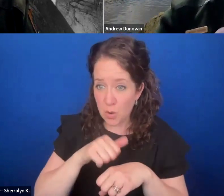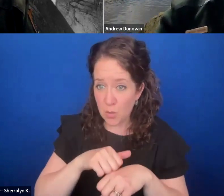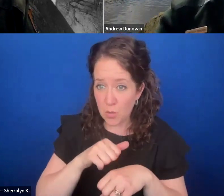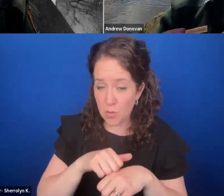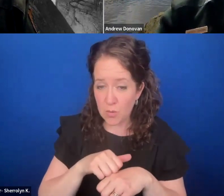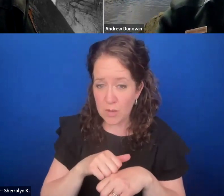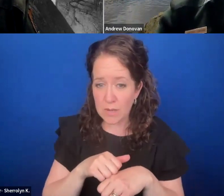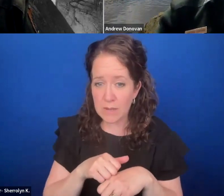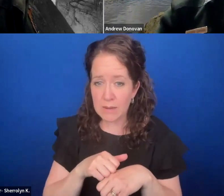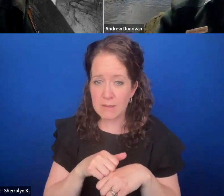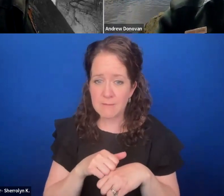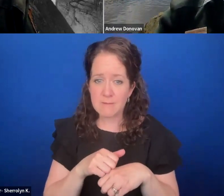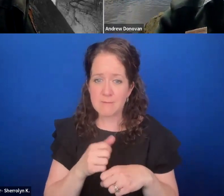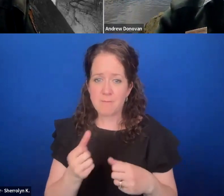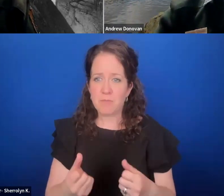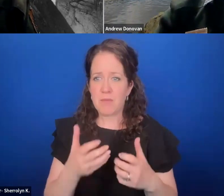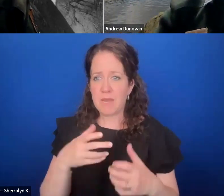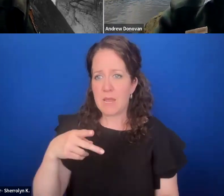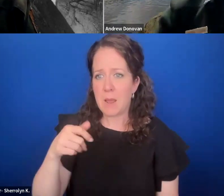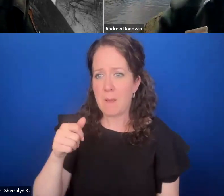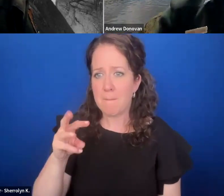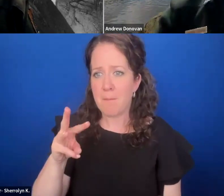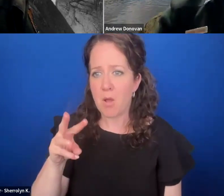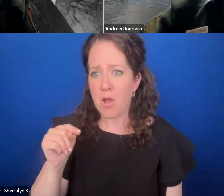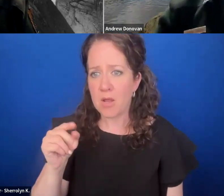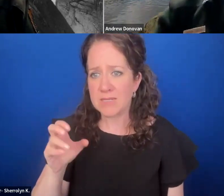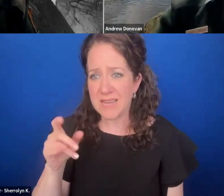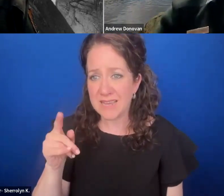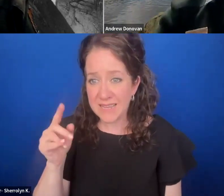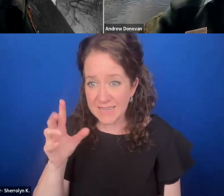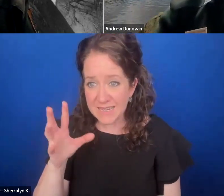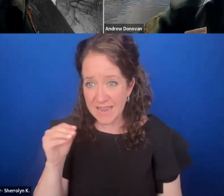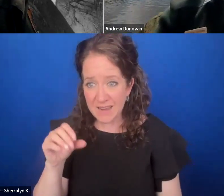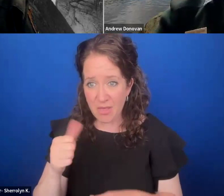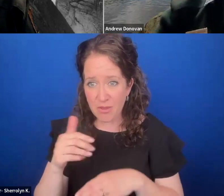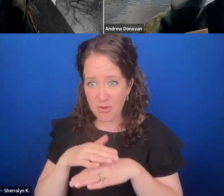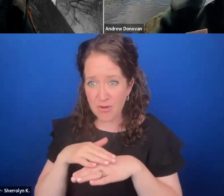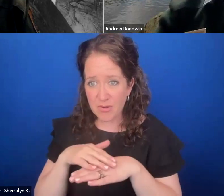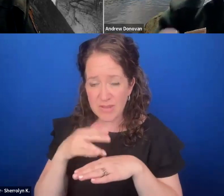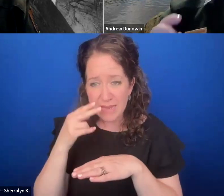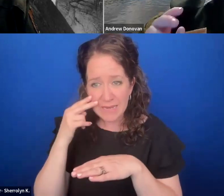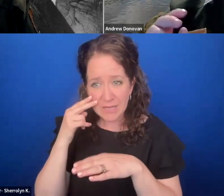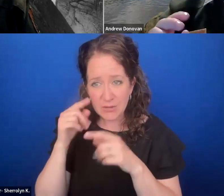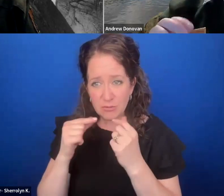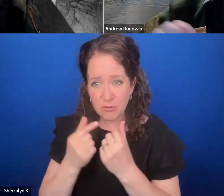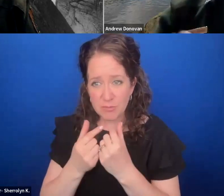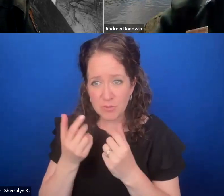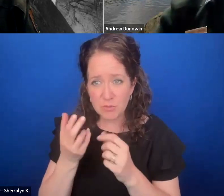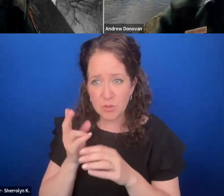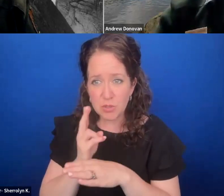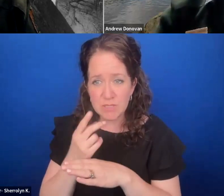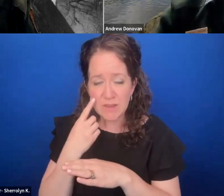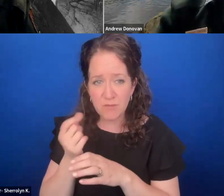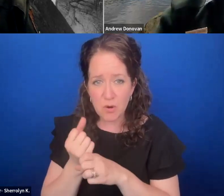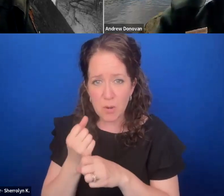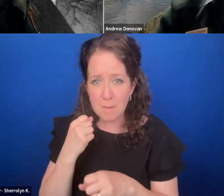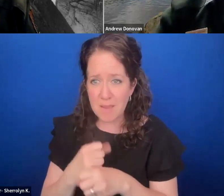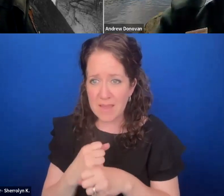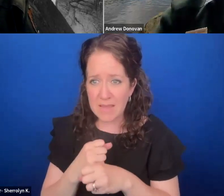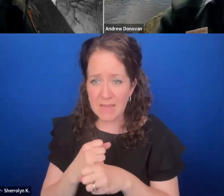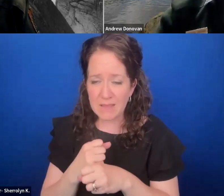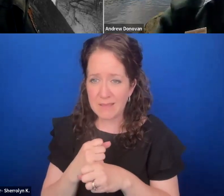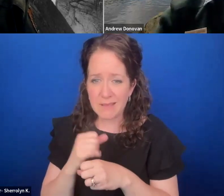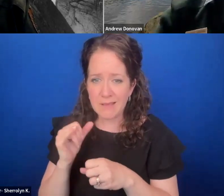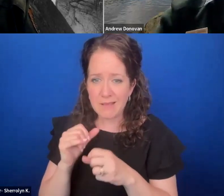many Pawtucket and other Indigenous groups were using to create projectile points. It was also